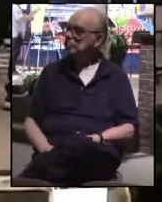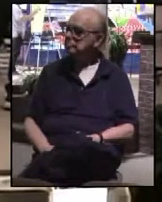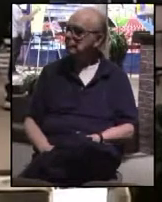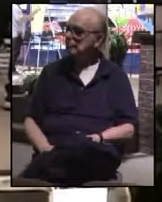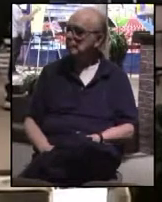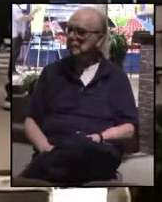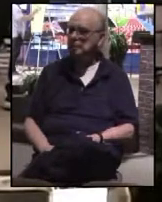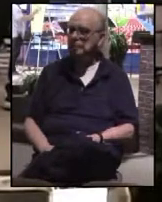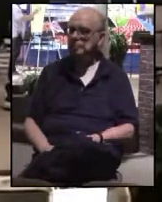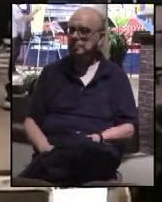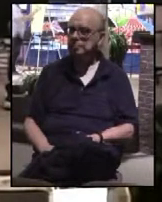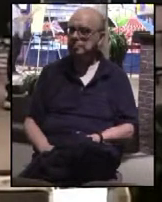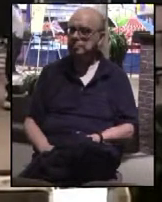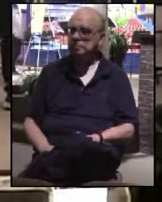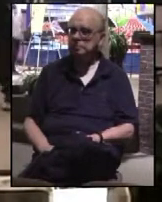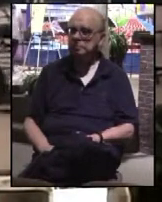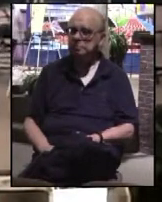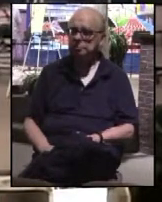want to do it.